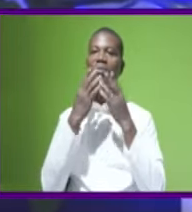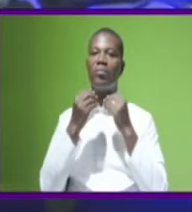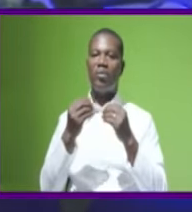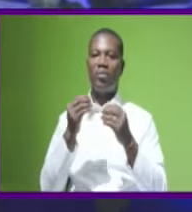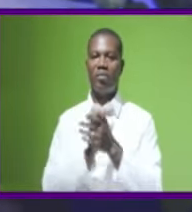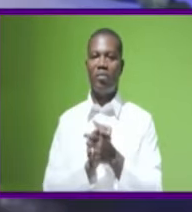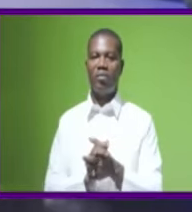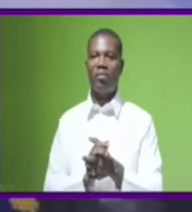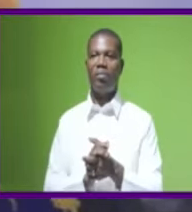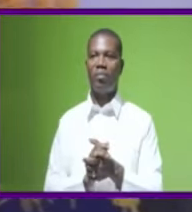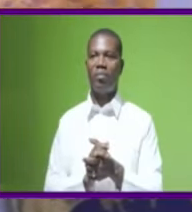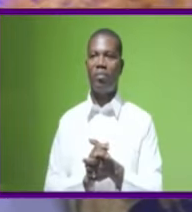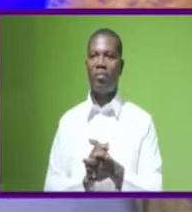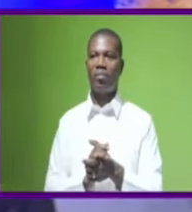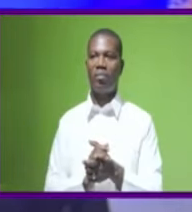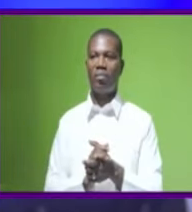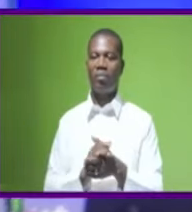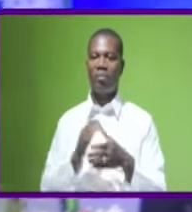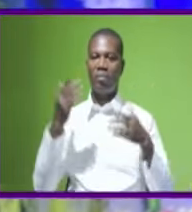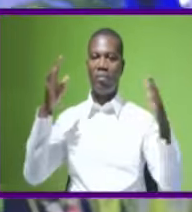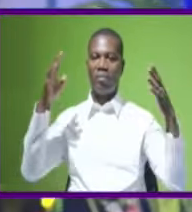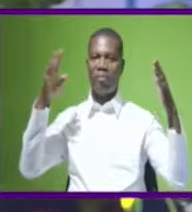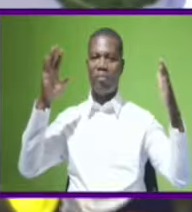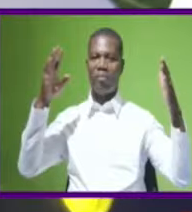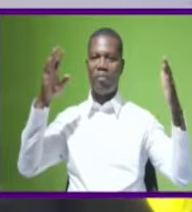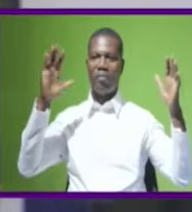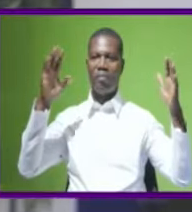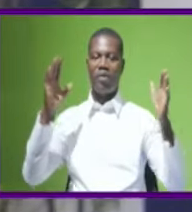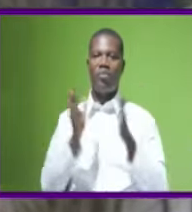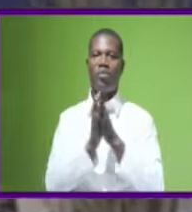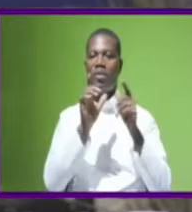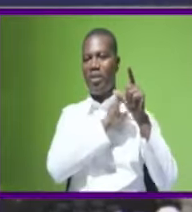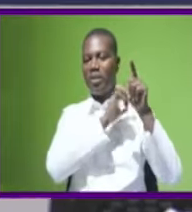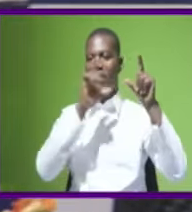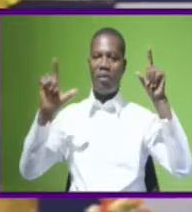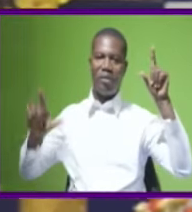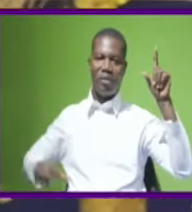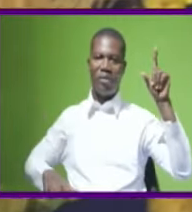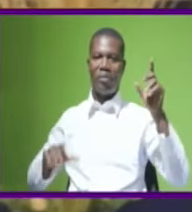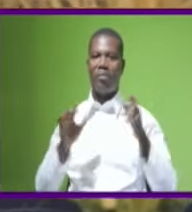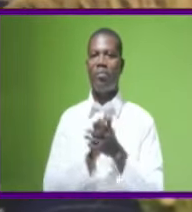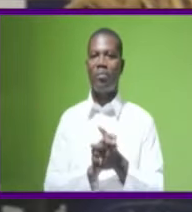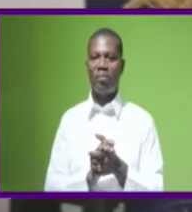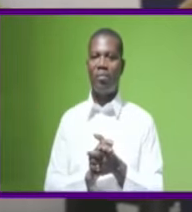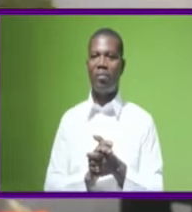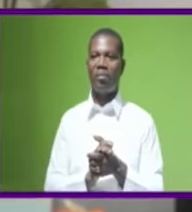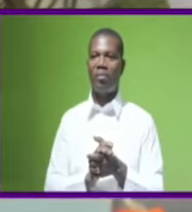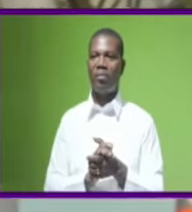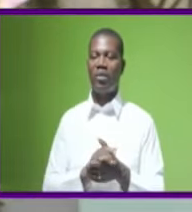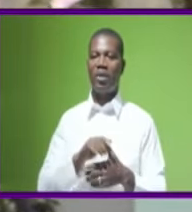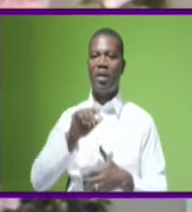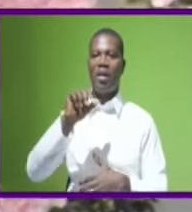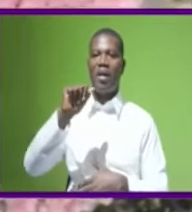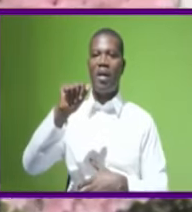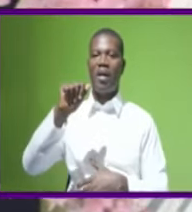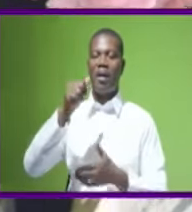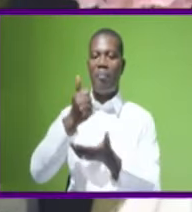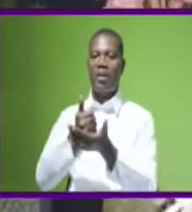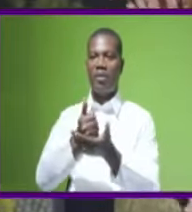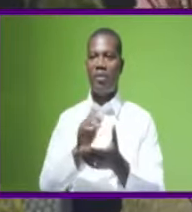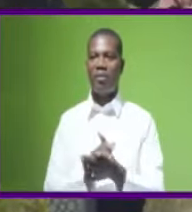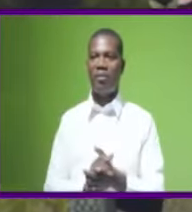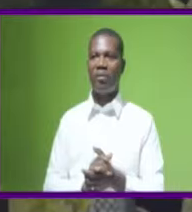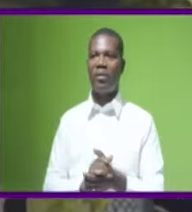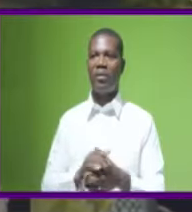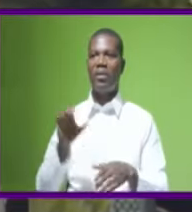Yes. Praise the Lord. Hallelujah. Amen. Amen.